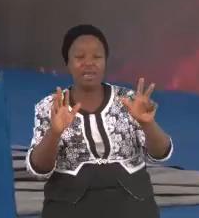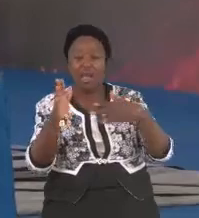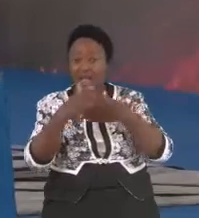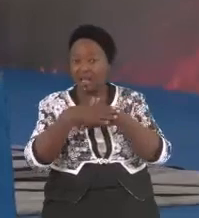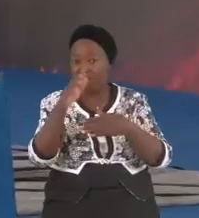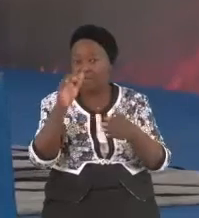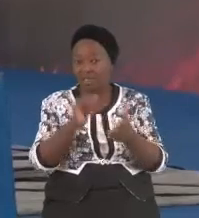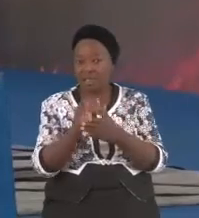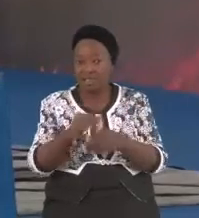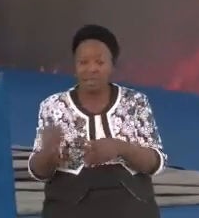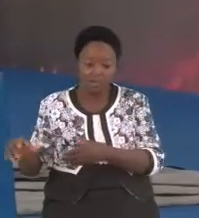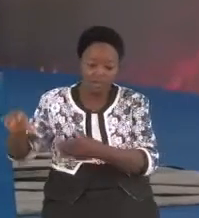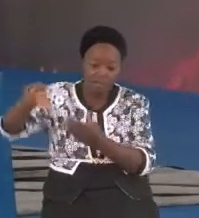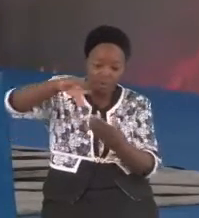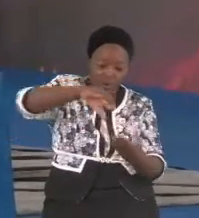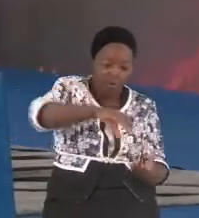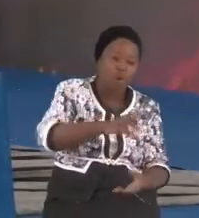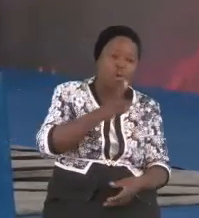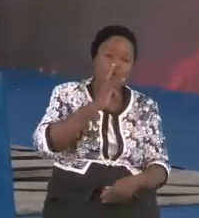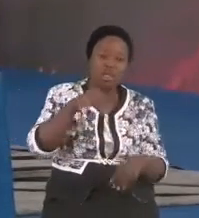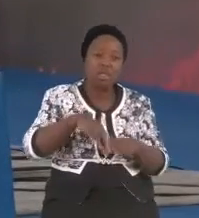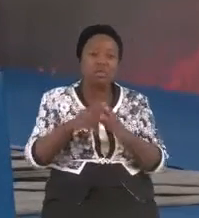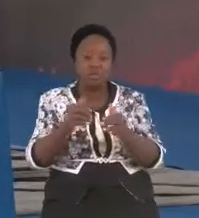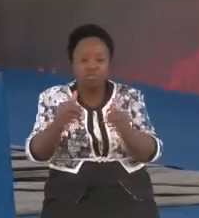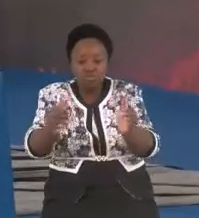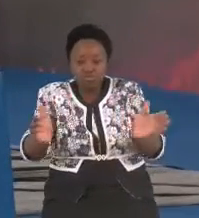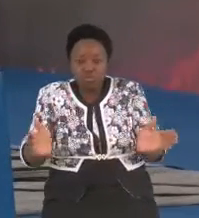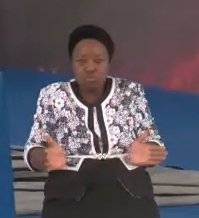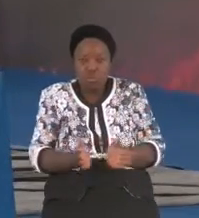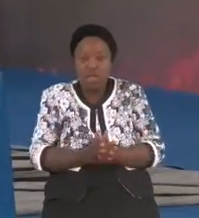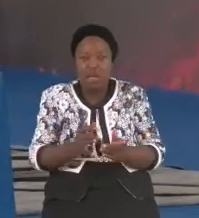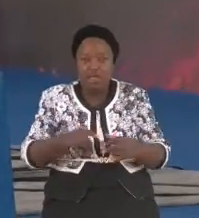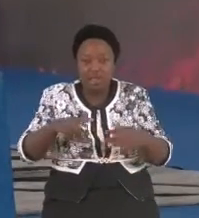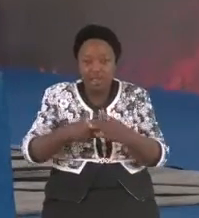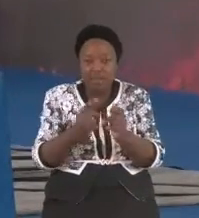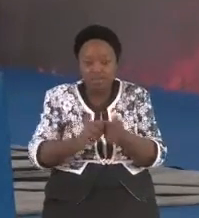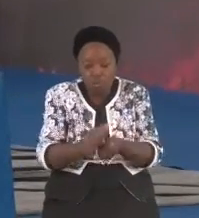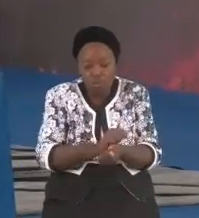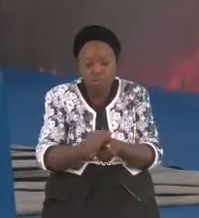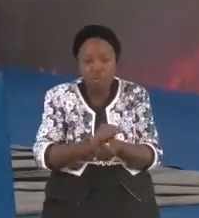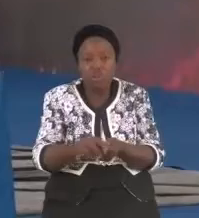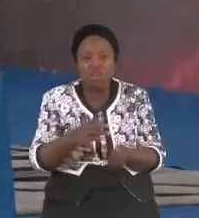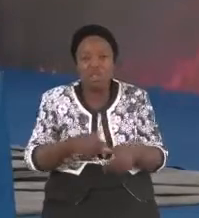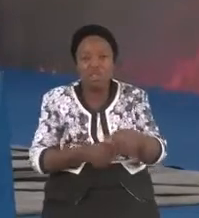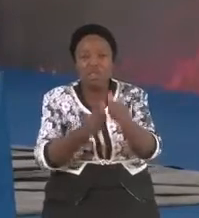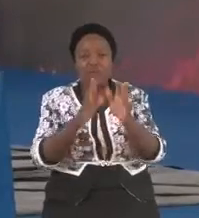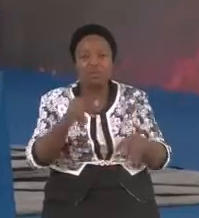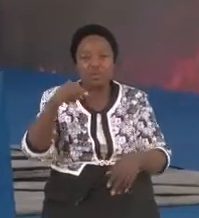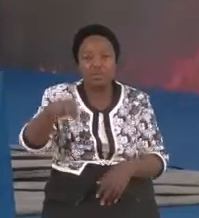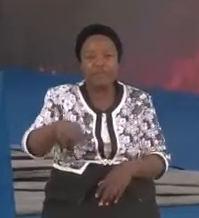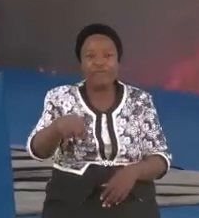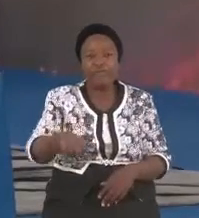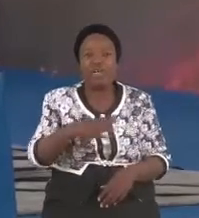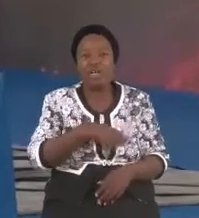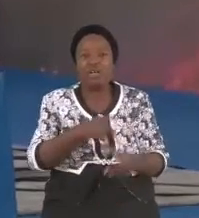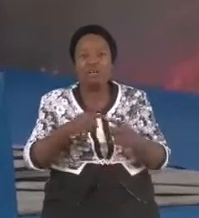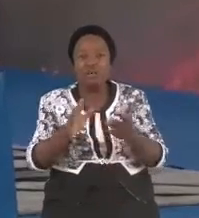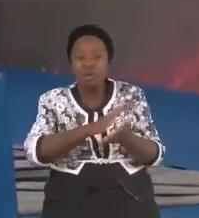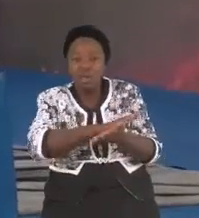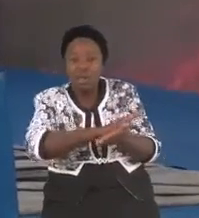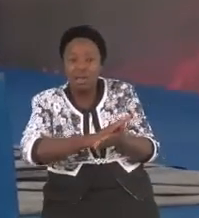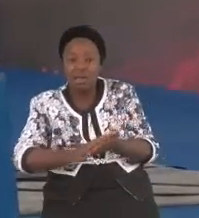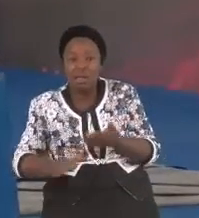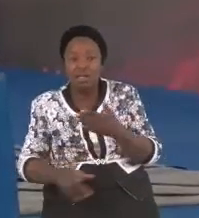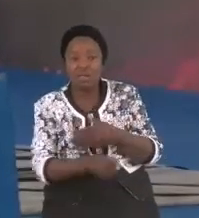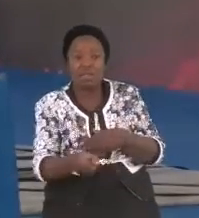into abusing and began to wash his disciples feet and to wipe them what the